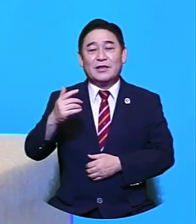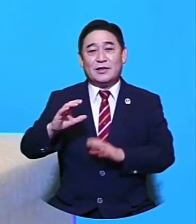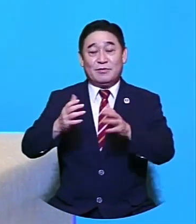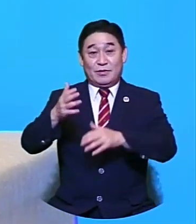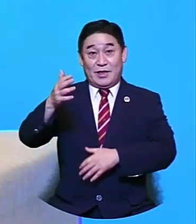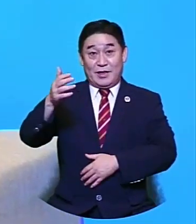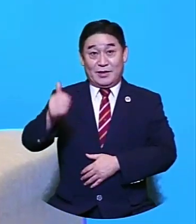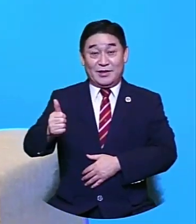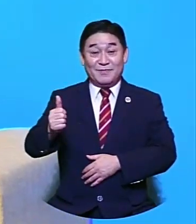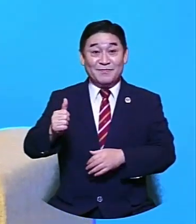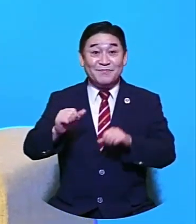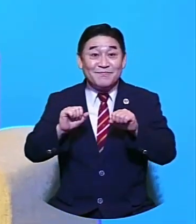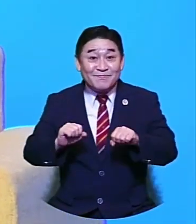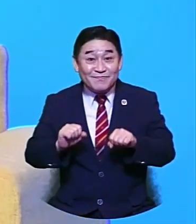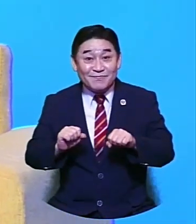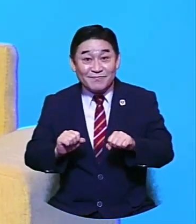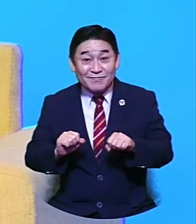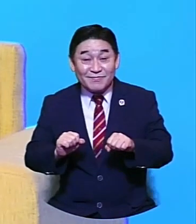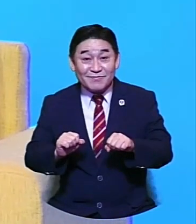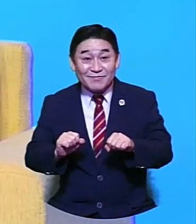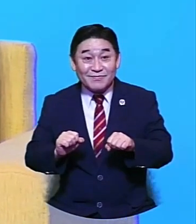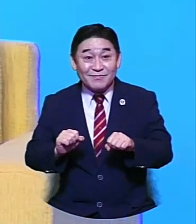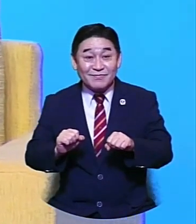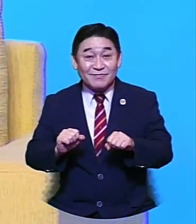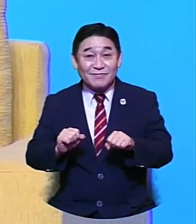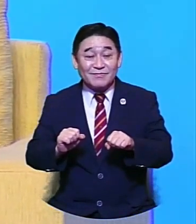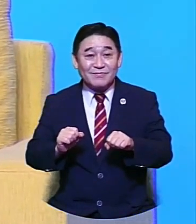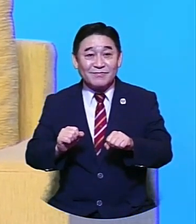Yes, perfectly. Okay, great.